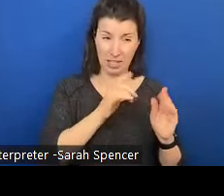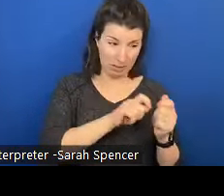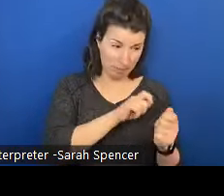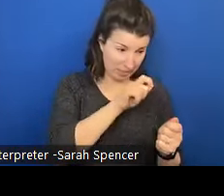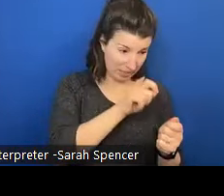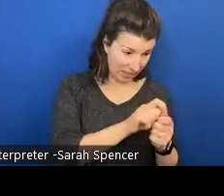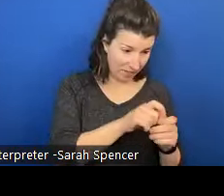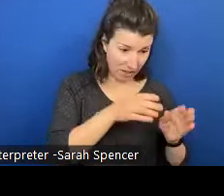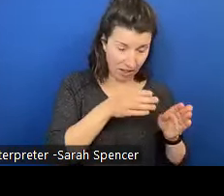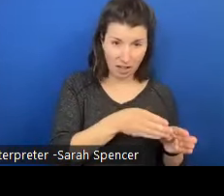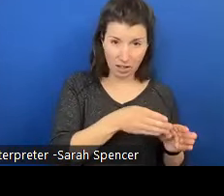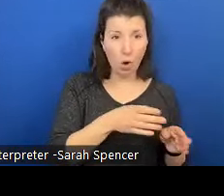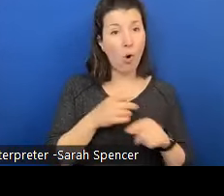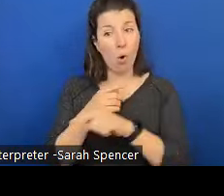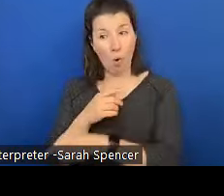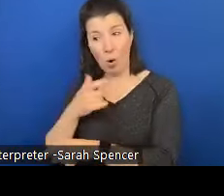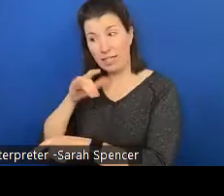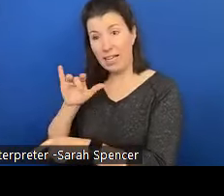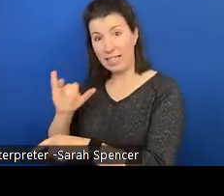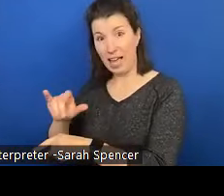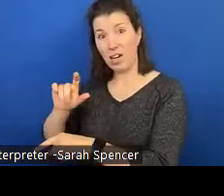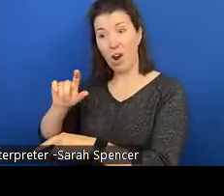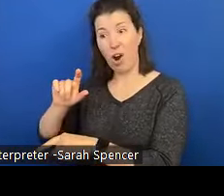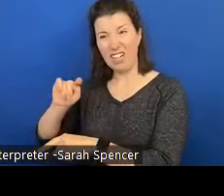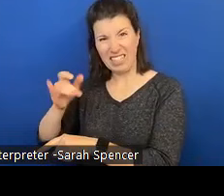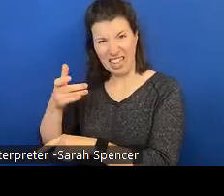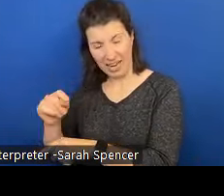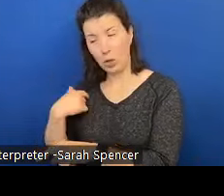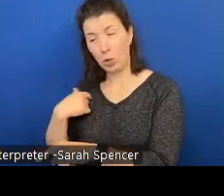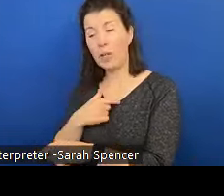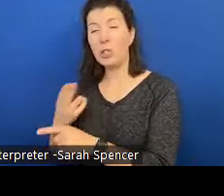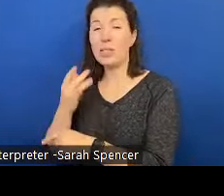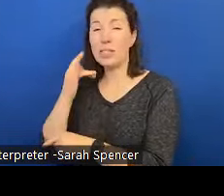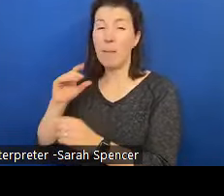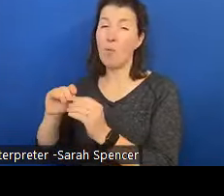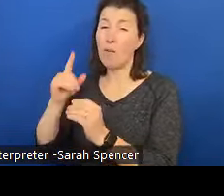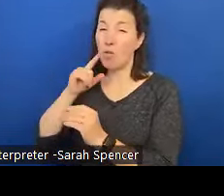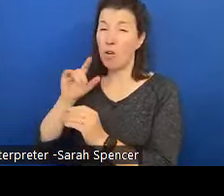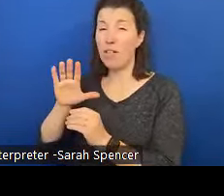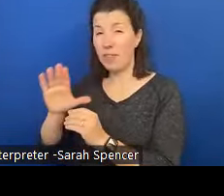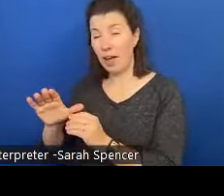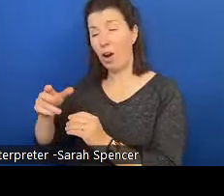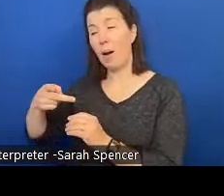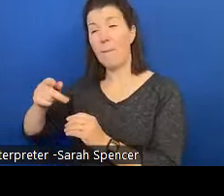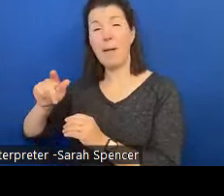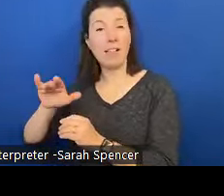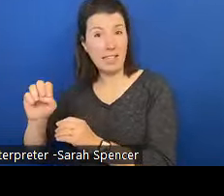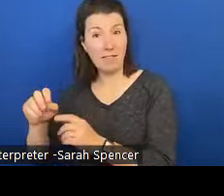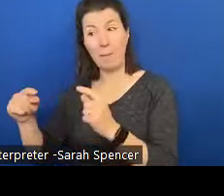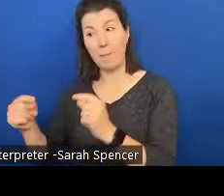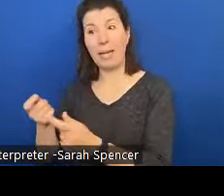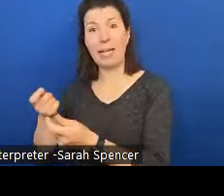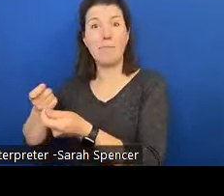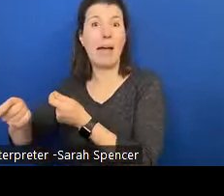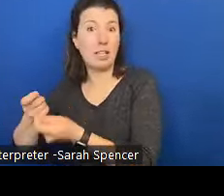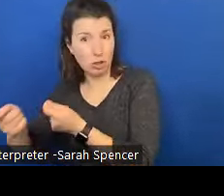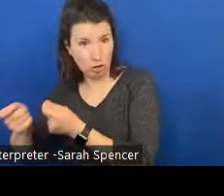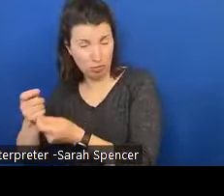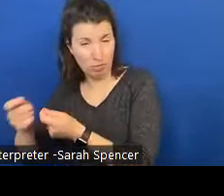kids that are very tight and we use it more in a palliative pain management, functional, decrease that pain standpoint.